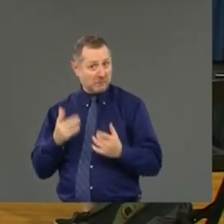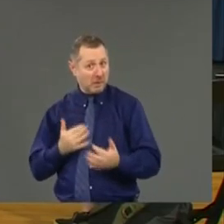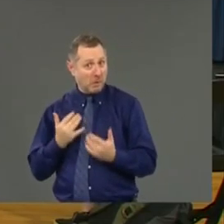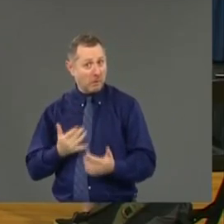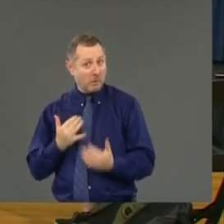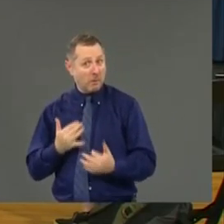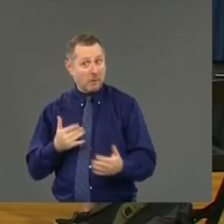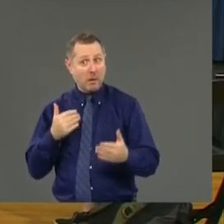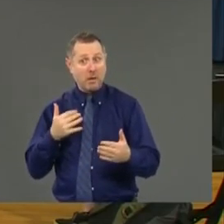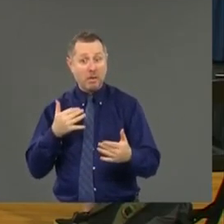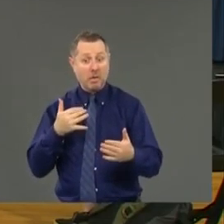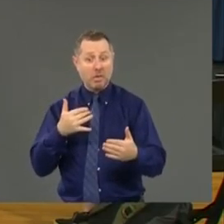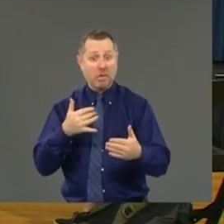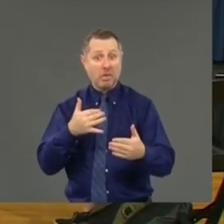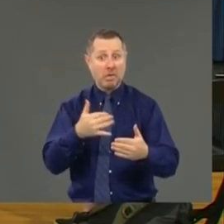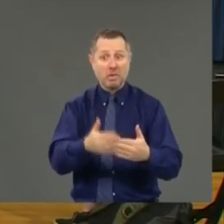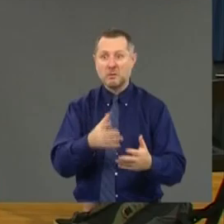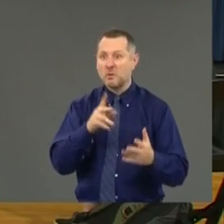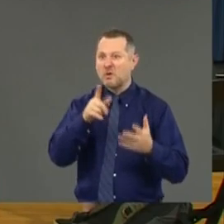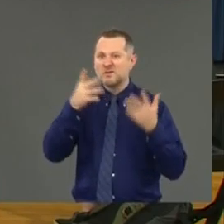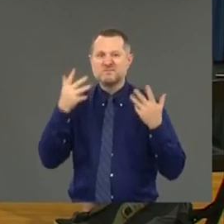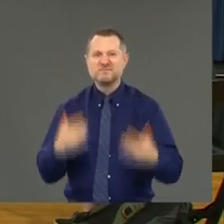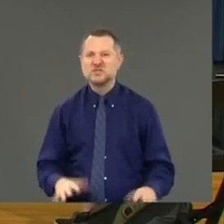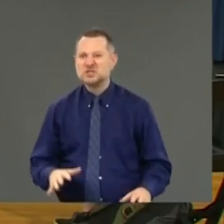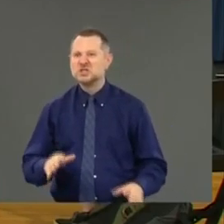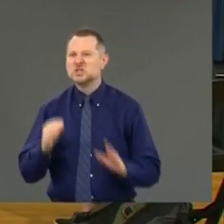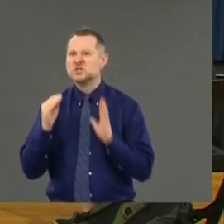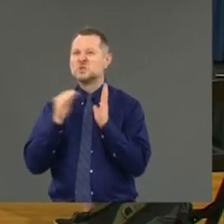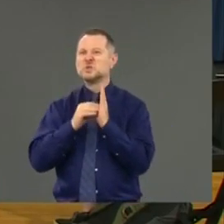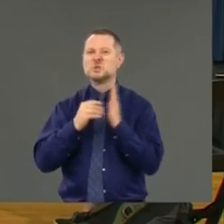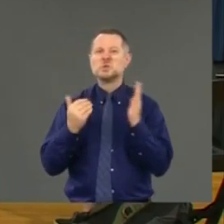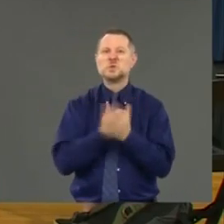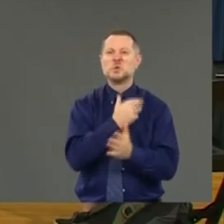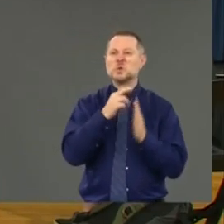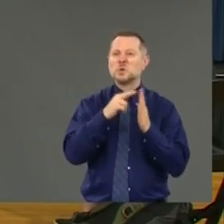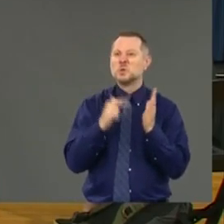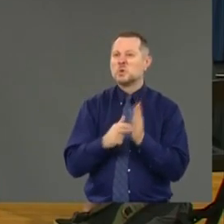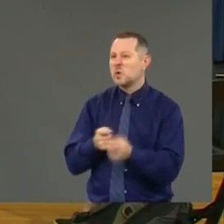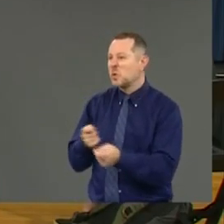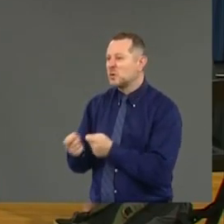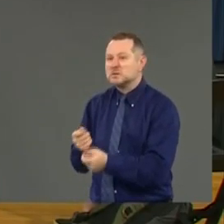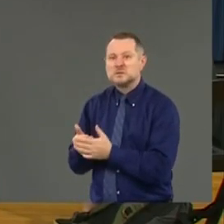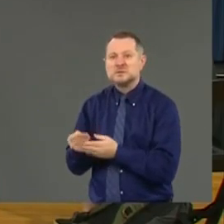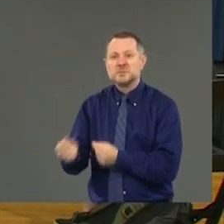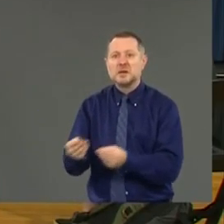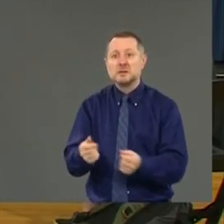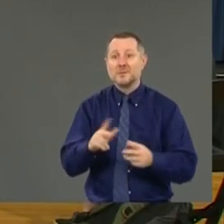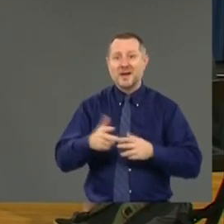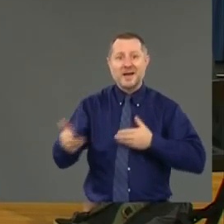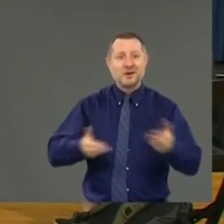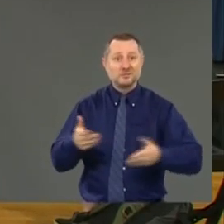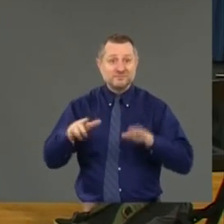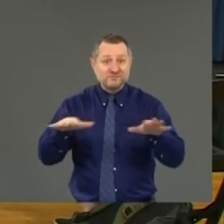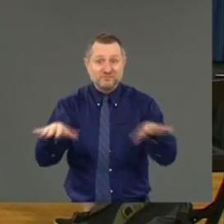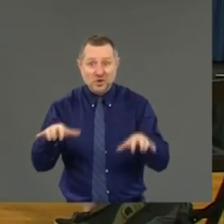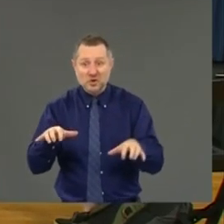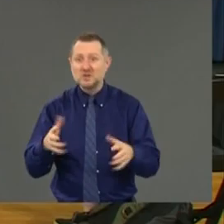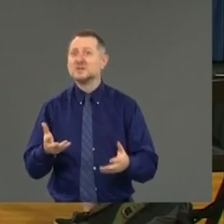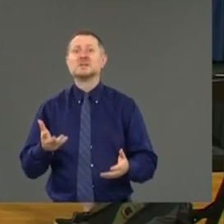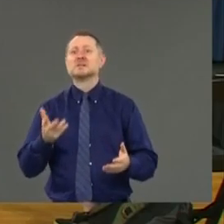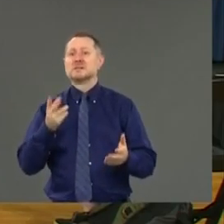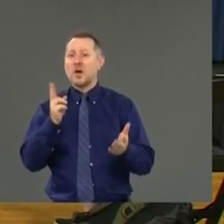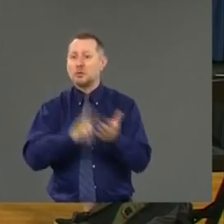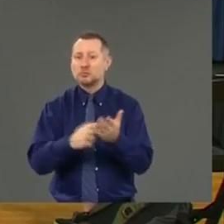any measures to control spending, whether it be hiring freezes, not renewing contracts, delaying payments? Yes, all of the